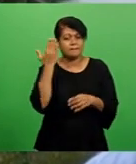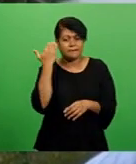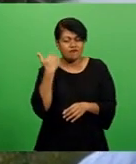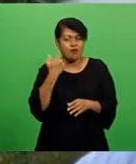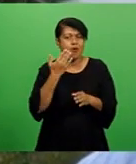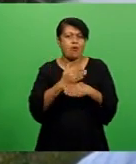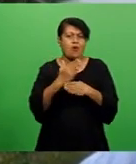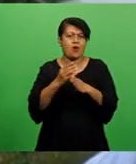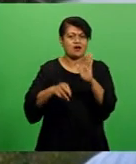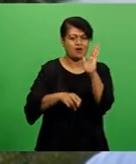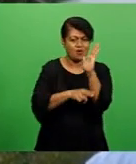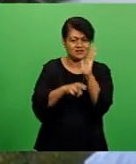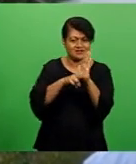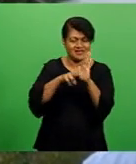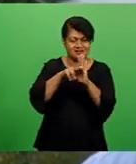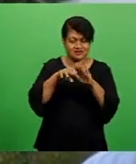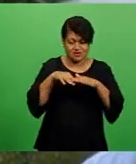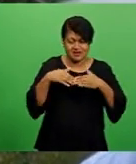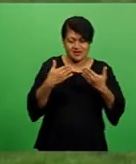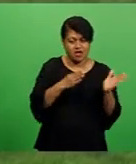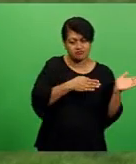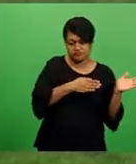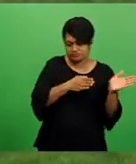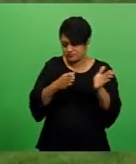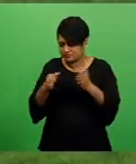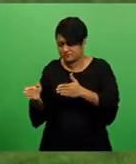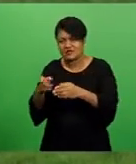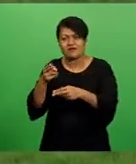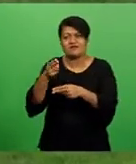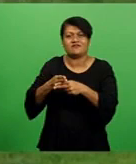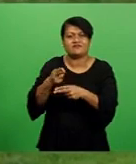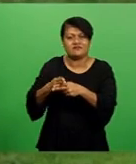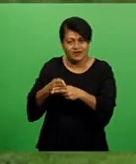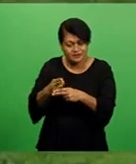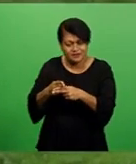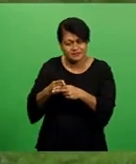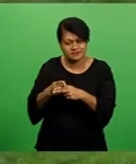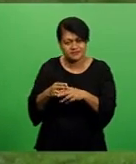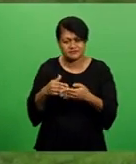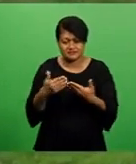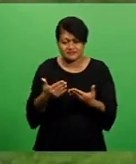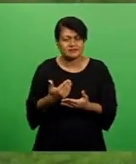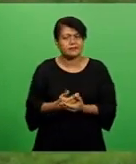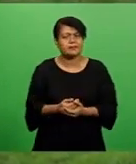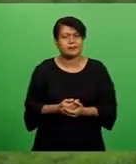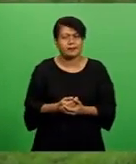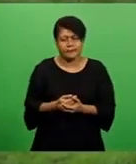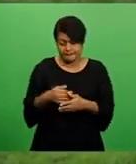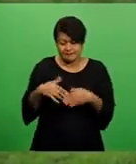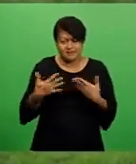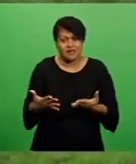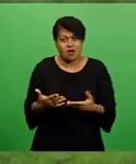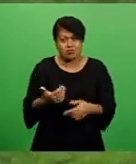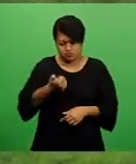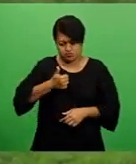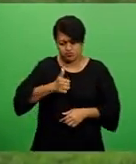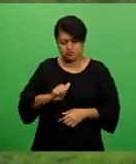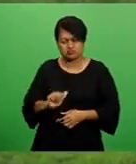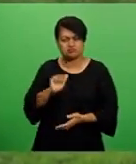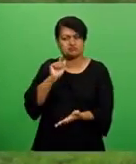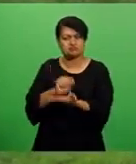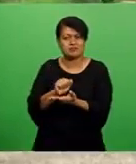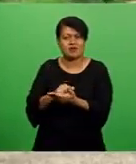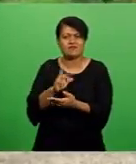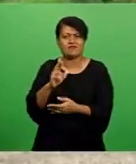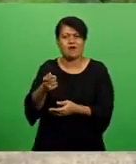work. So now I have resorted to farming. The family always had a subsistence farm, but this is now being used as the main source of